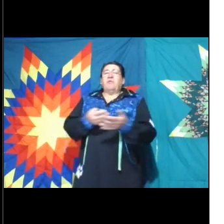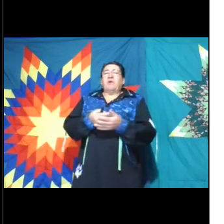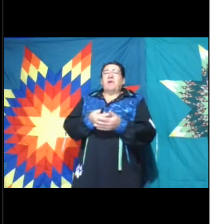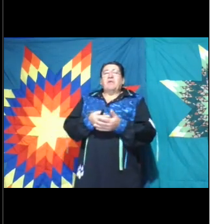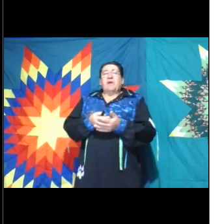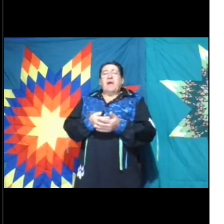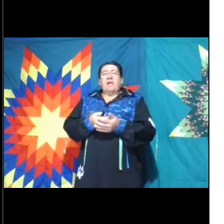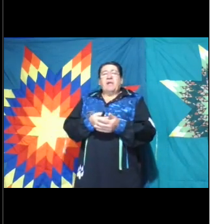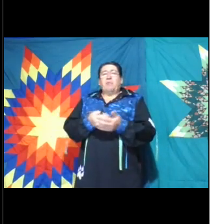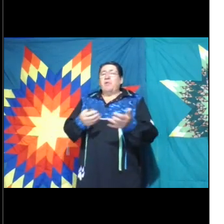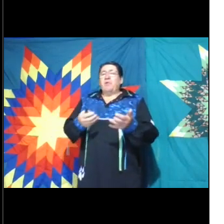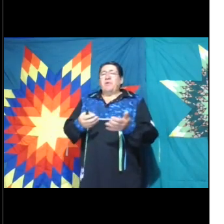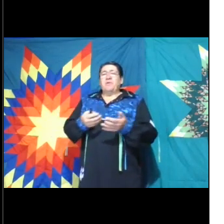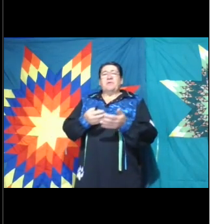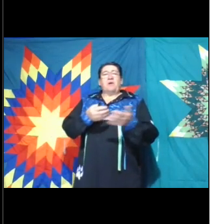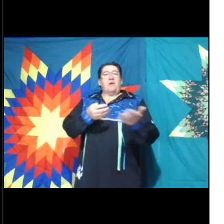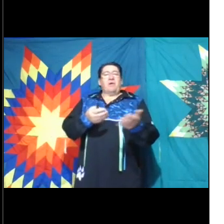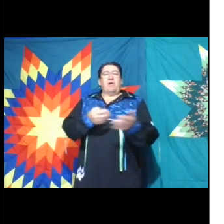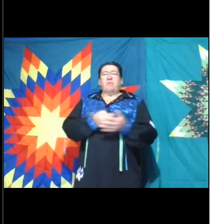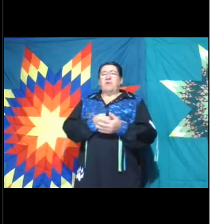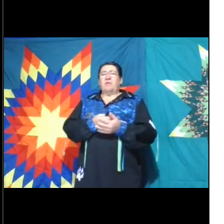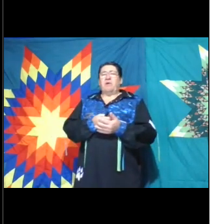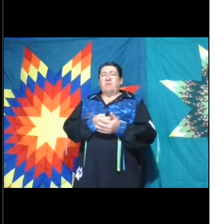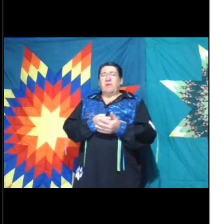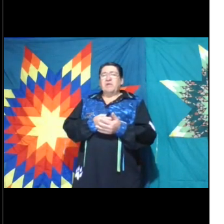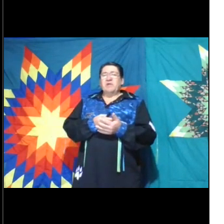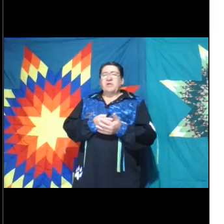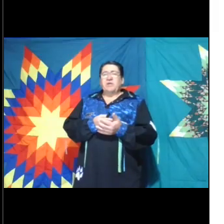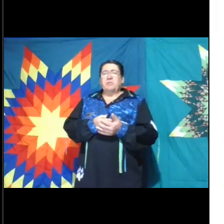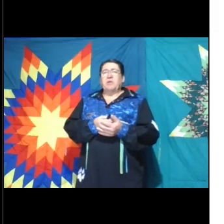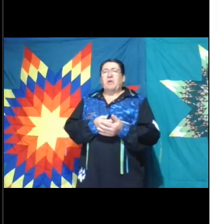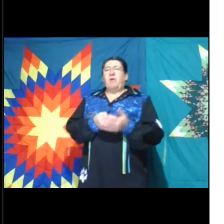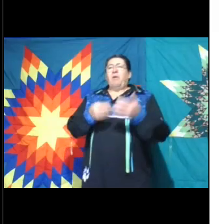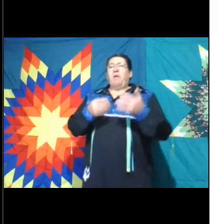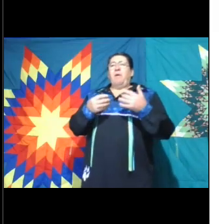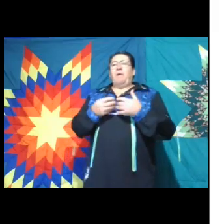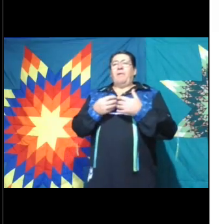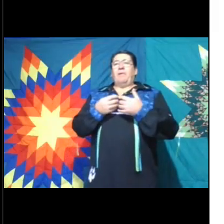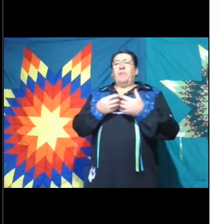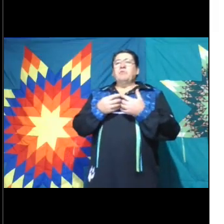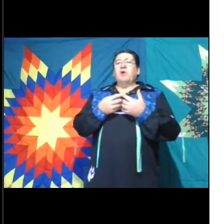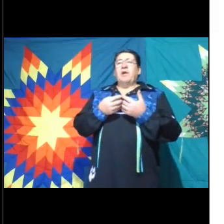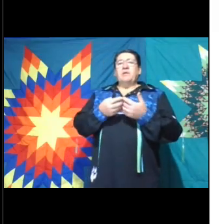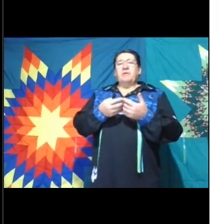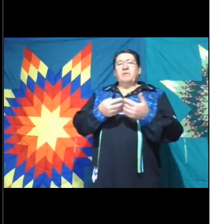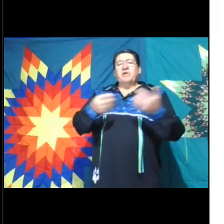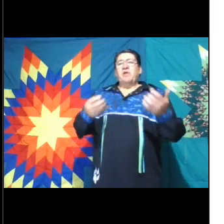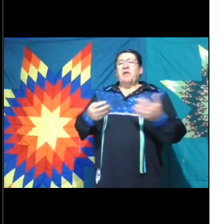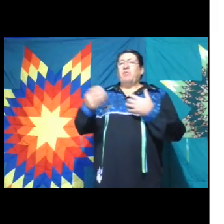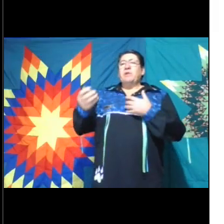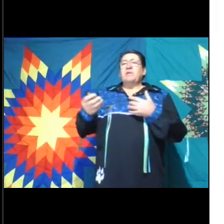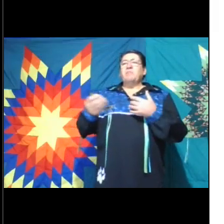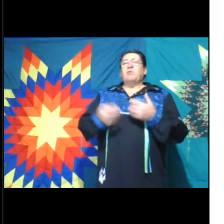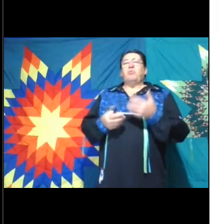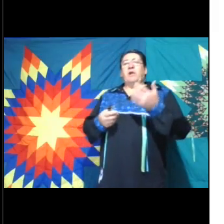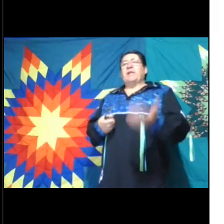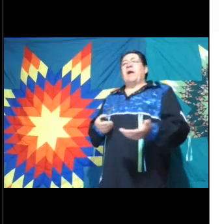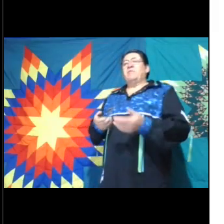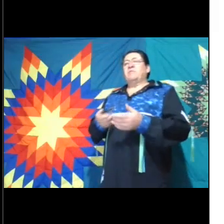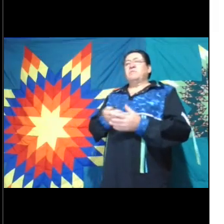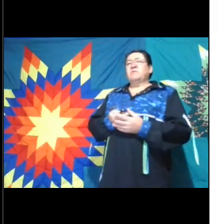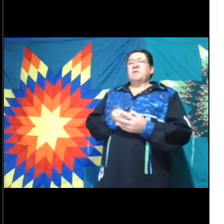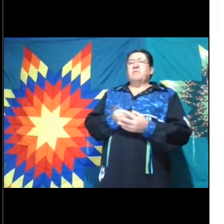Canada through our Eco Canada partners, our relationships. I'm trying to share that wisdom to